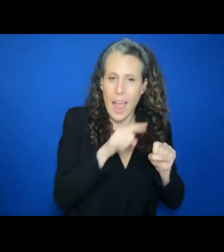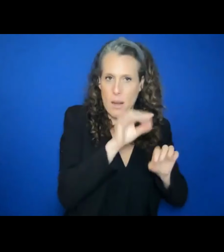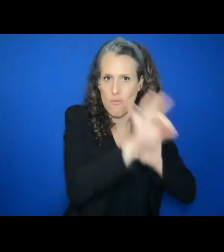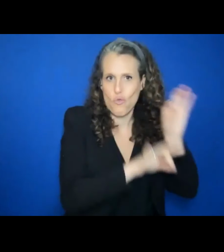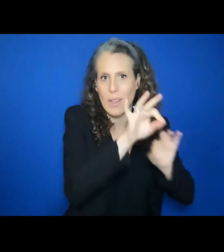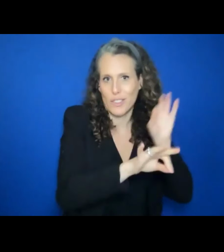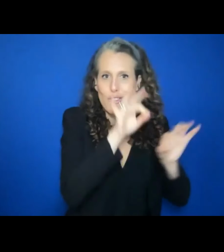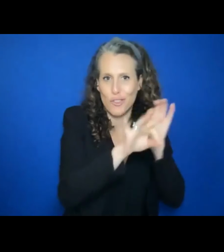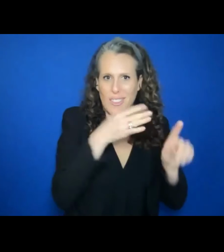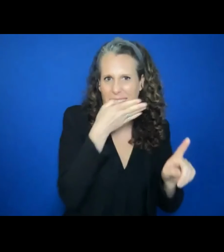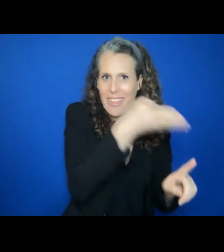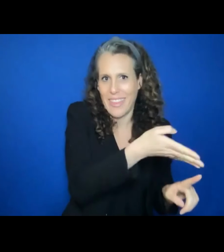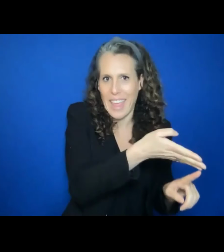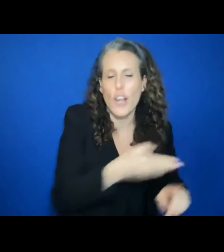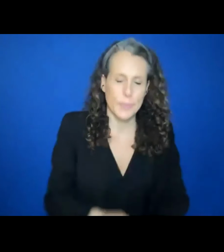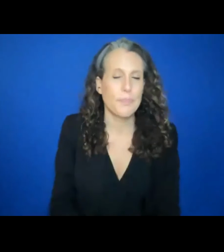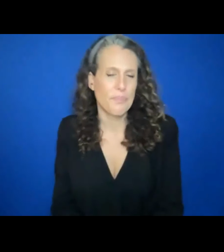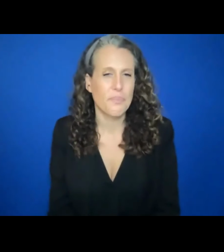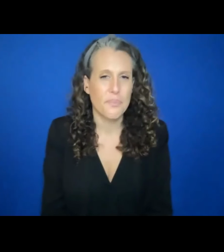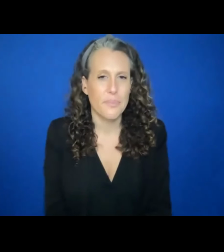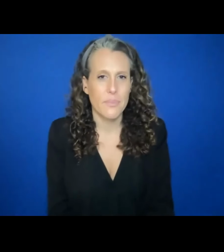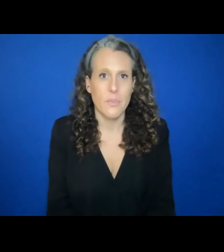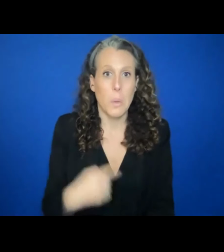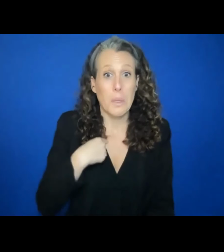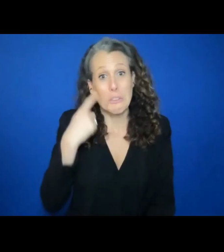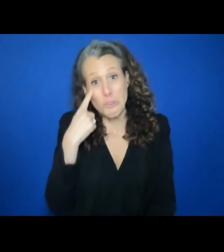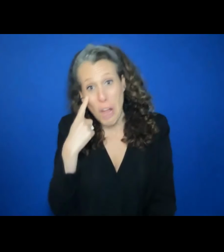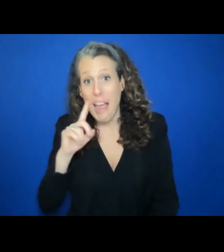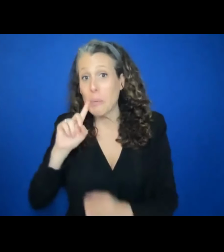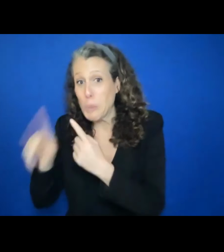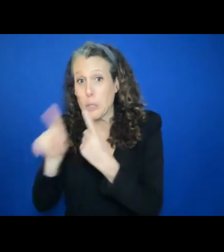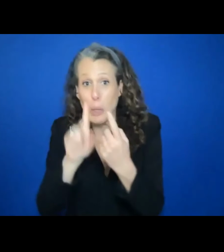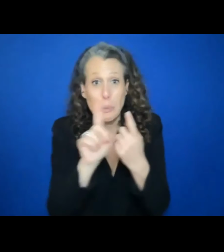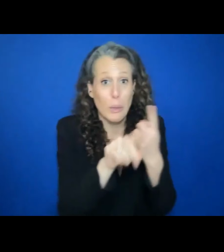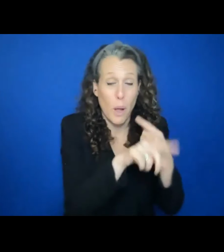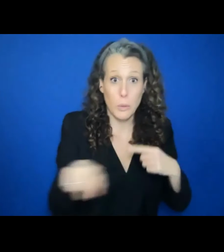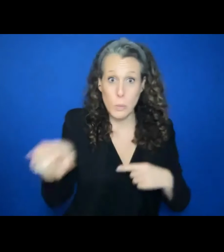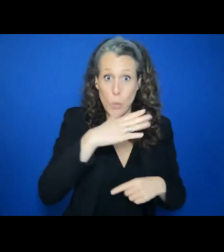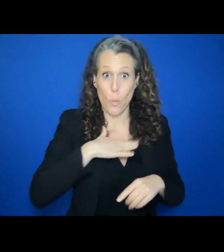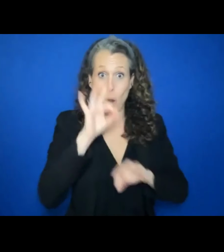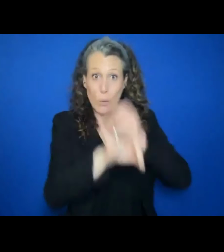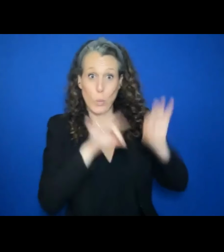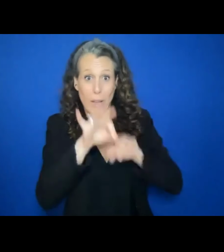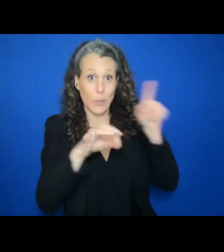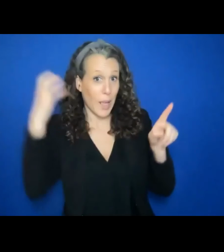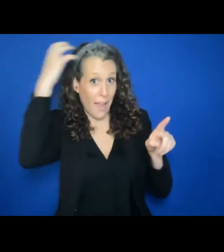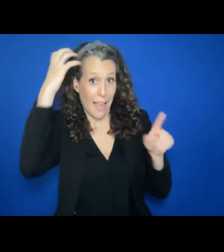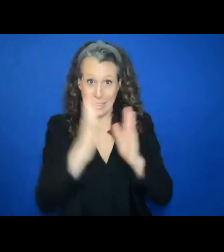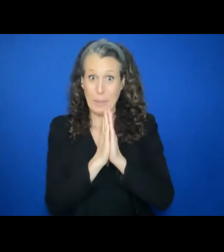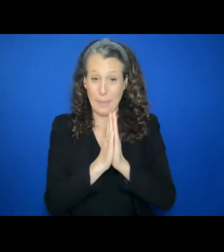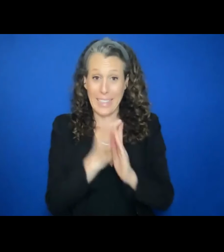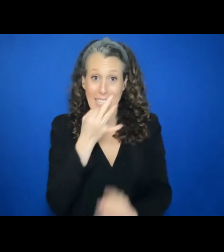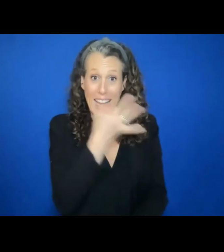in the chat there, and we'll try to answer them as we can. So if you have questions for Alex, please do ask them.